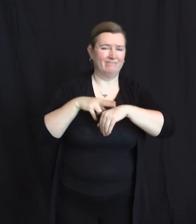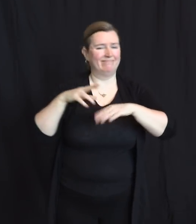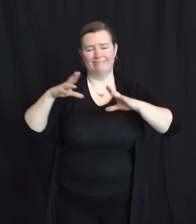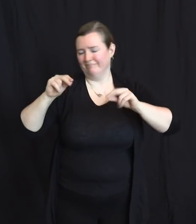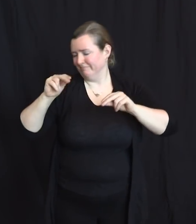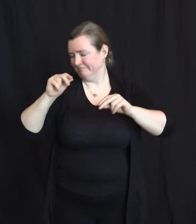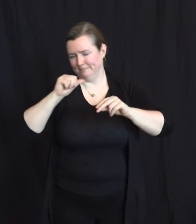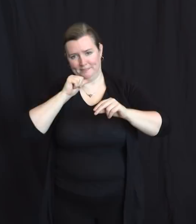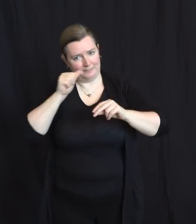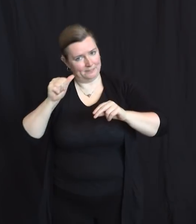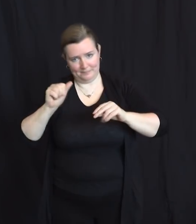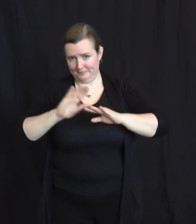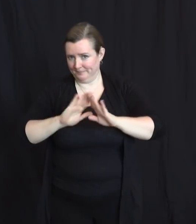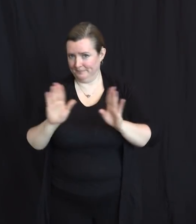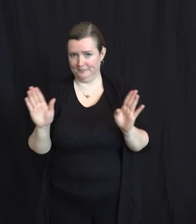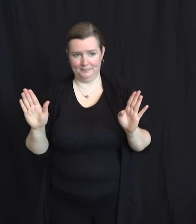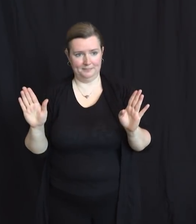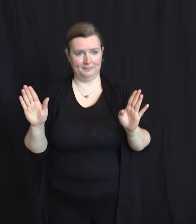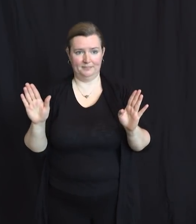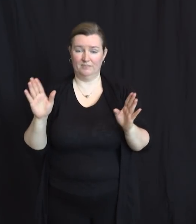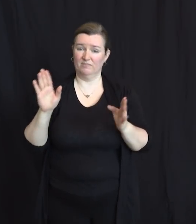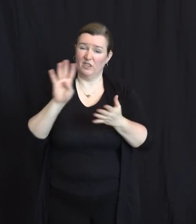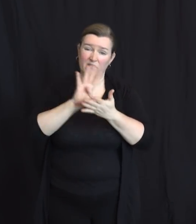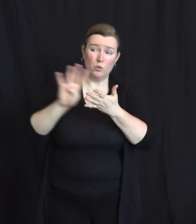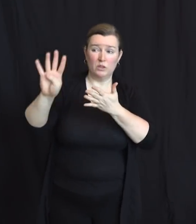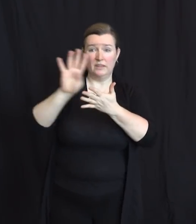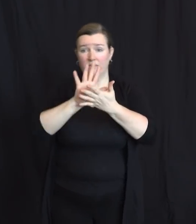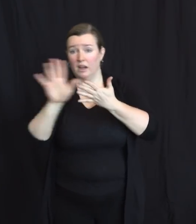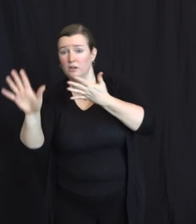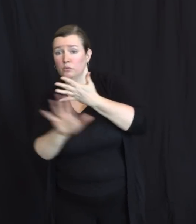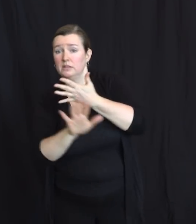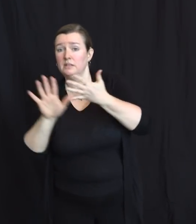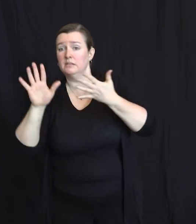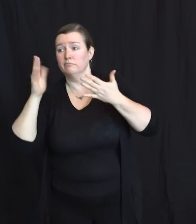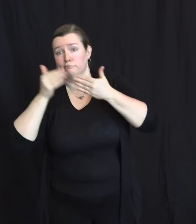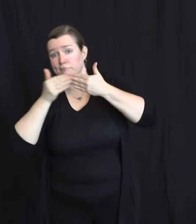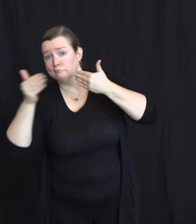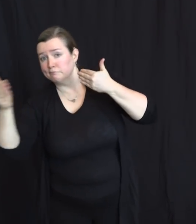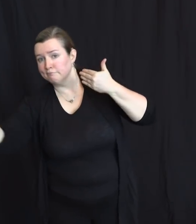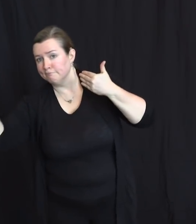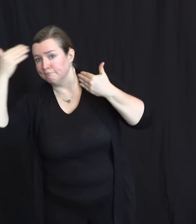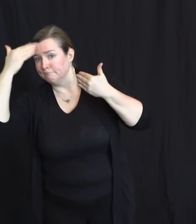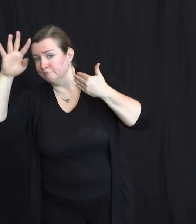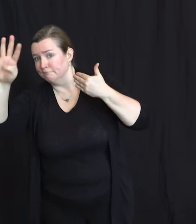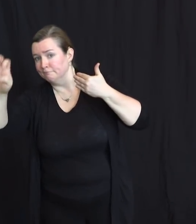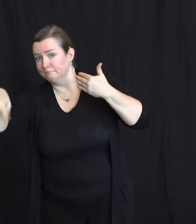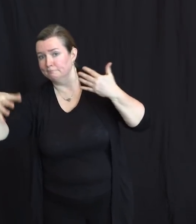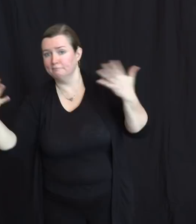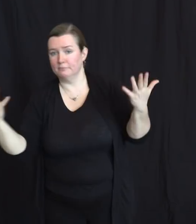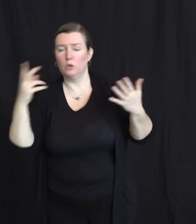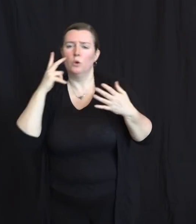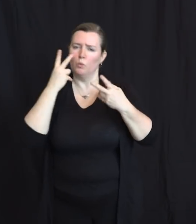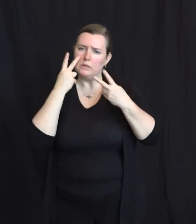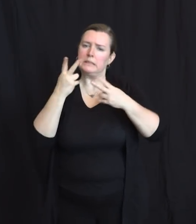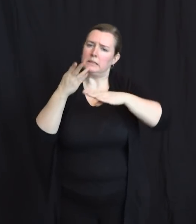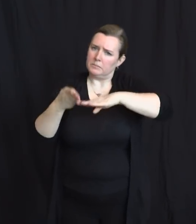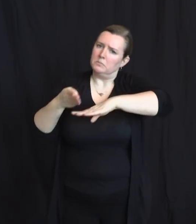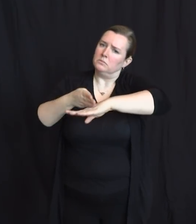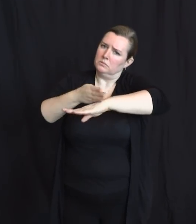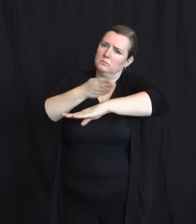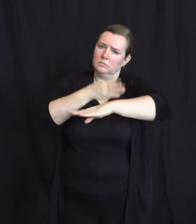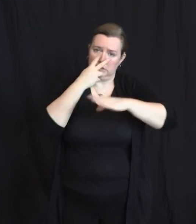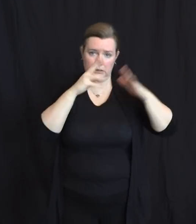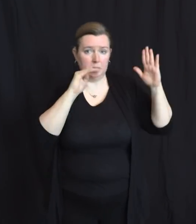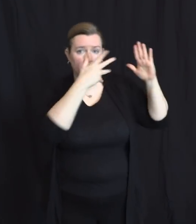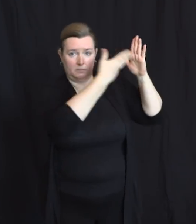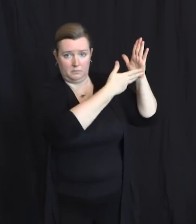away. We need to see more progress and more slowing before we can begin those considerations. But stay at it, because